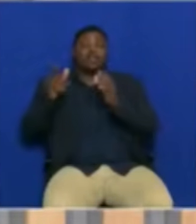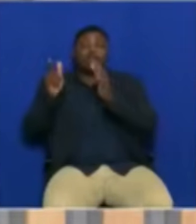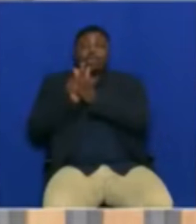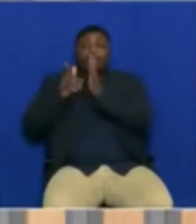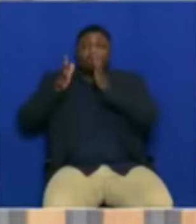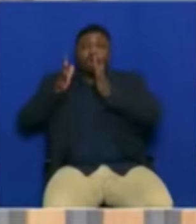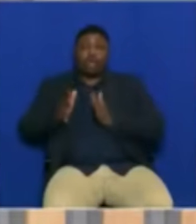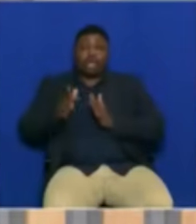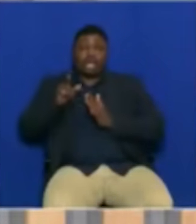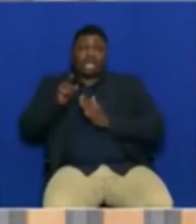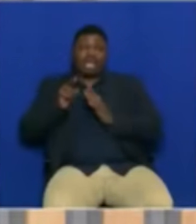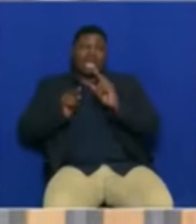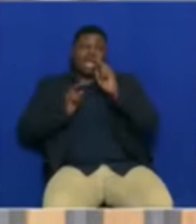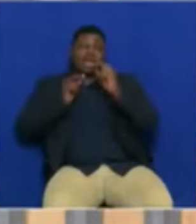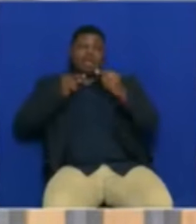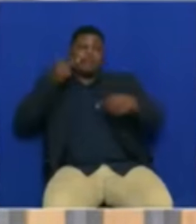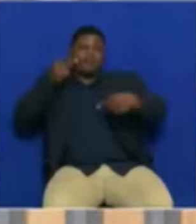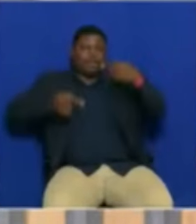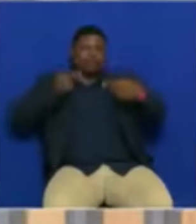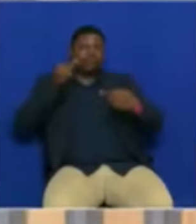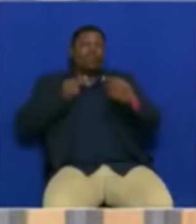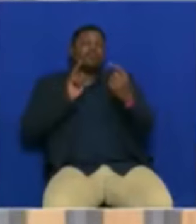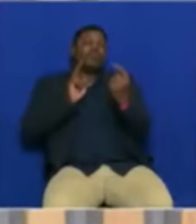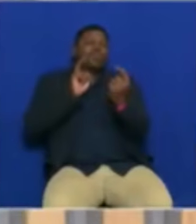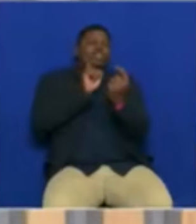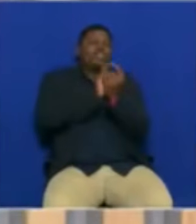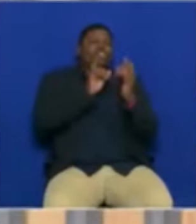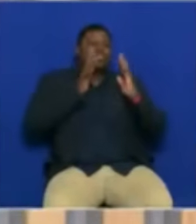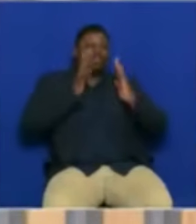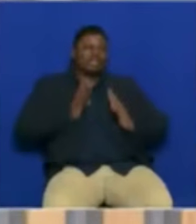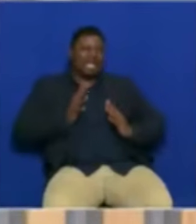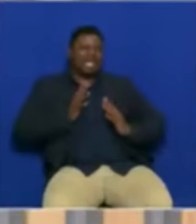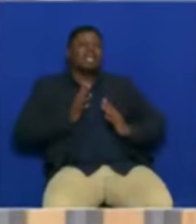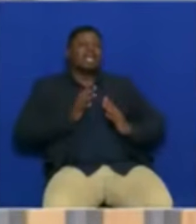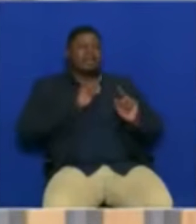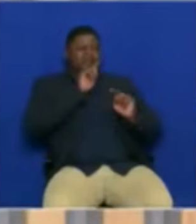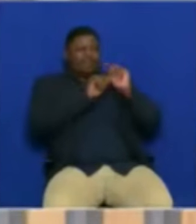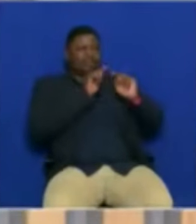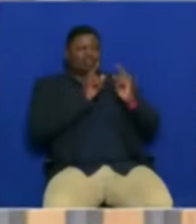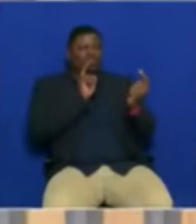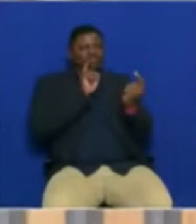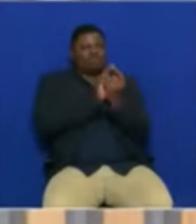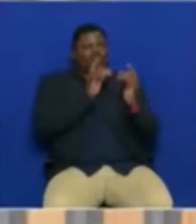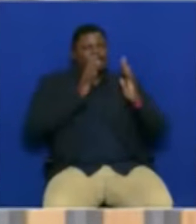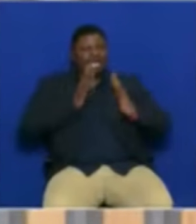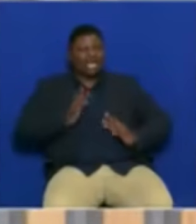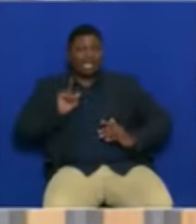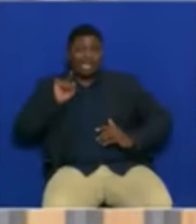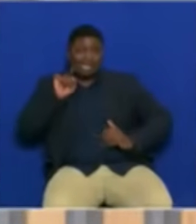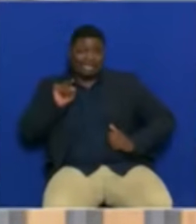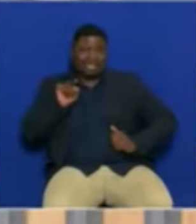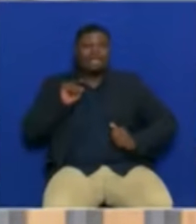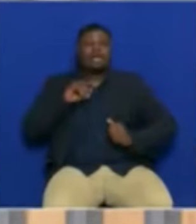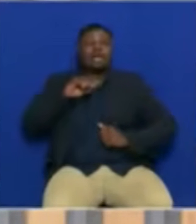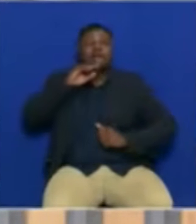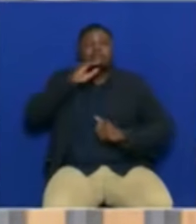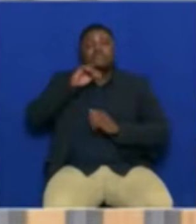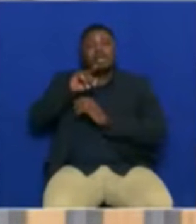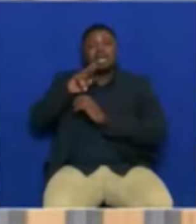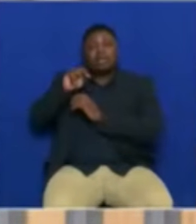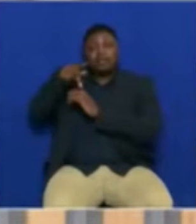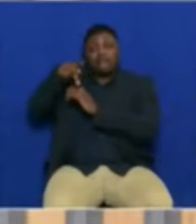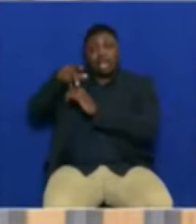sits in the back. But reading this letter is from the Acting Director of Public Prosecutions, Gauteng